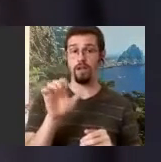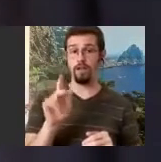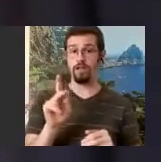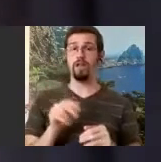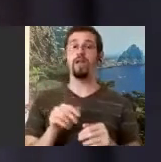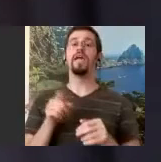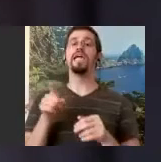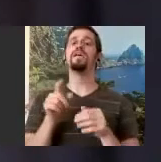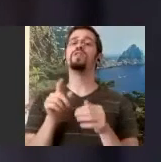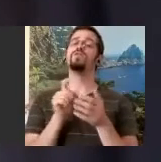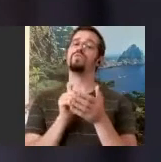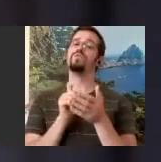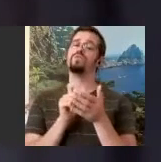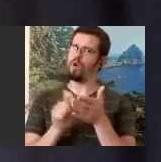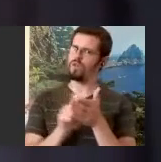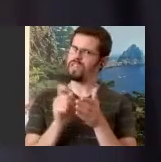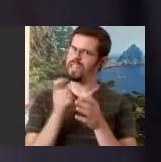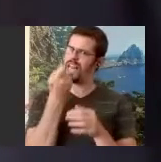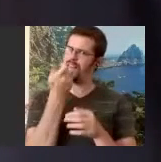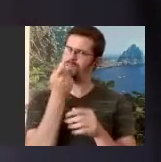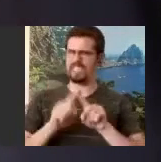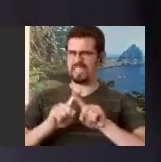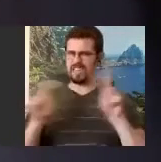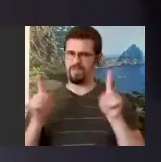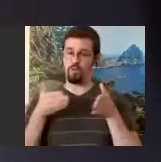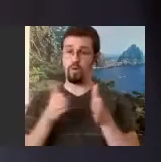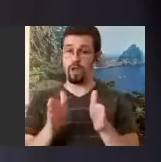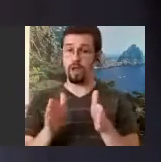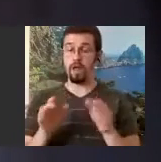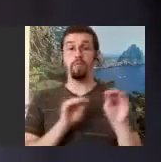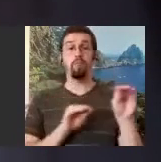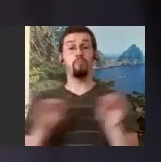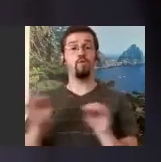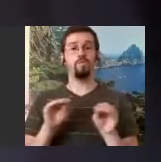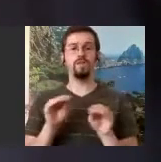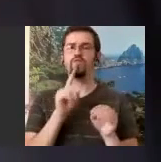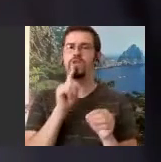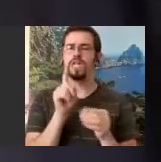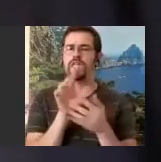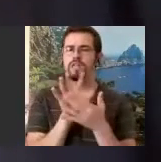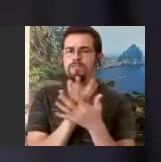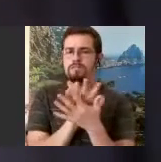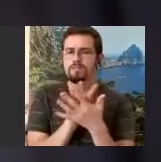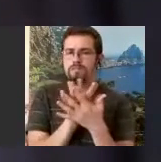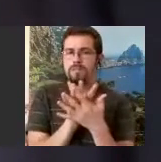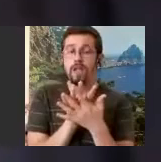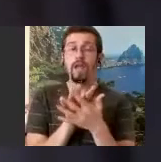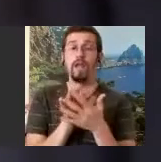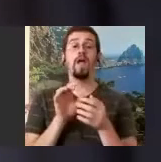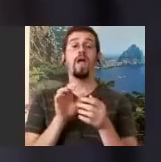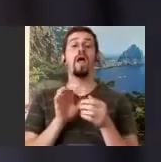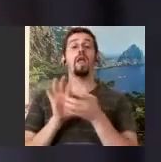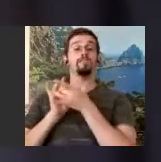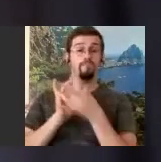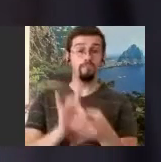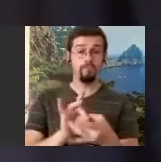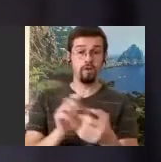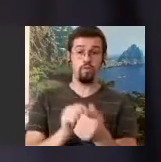very different way. The movements are much more subtle, and they are written in relation to musical